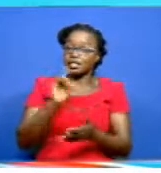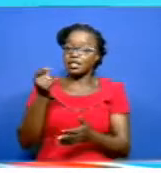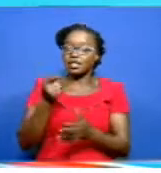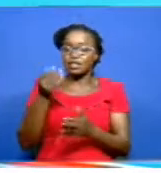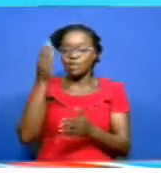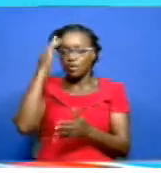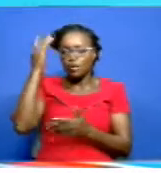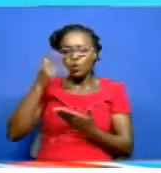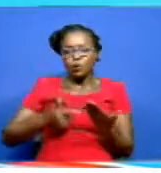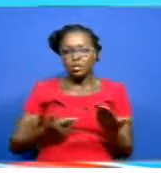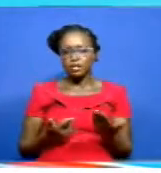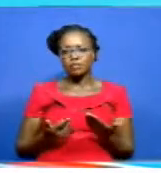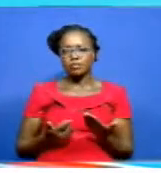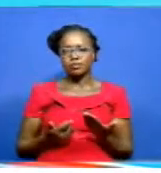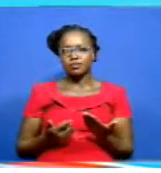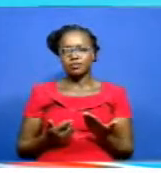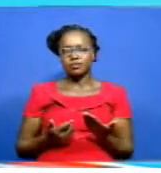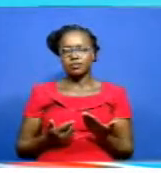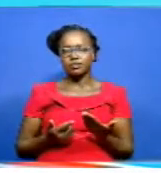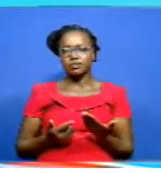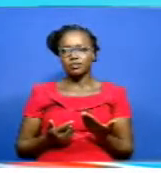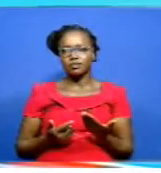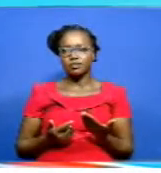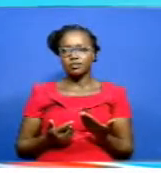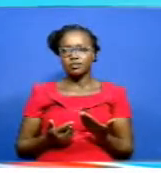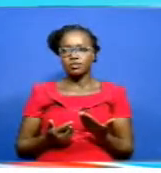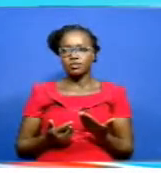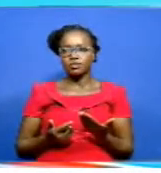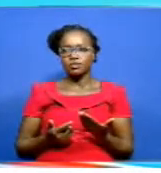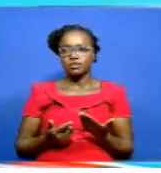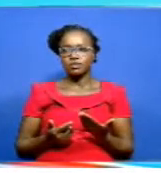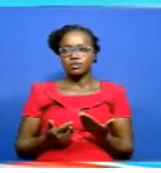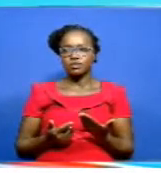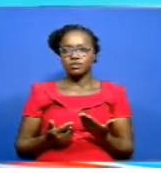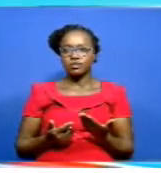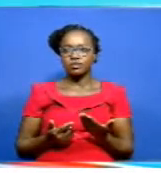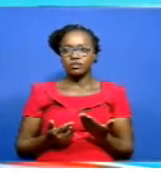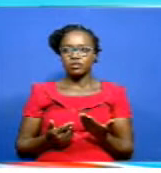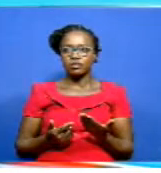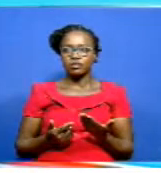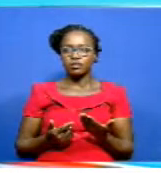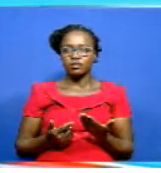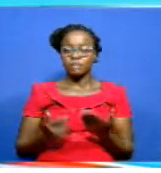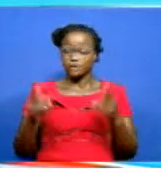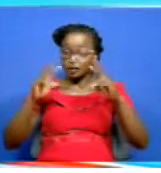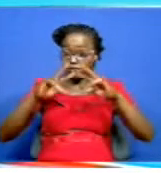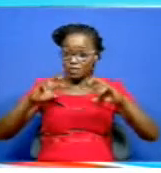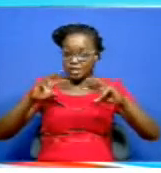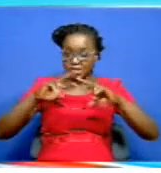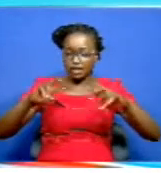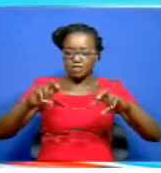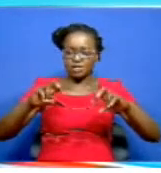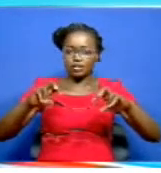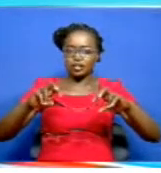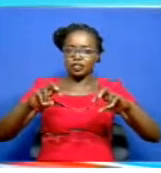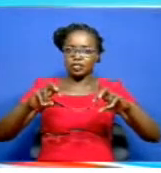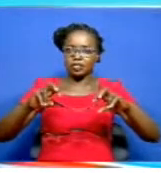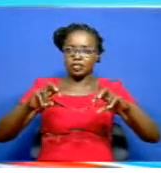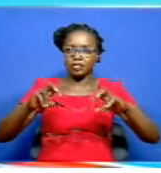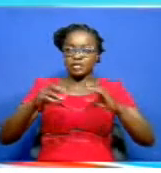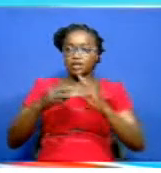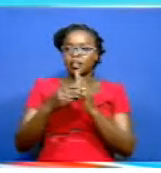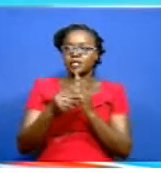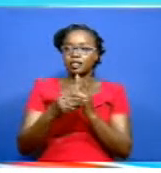the Oxford AstraZeneca vaccine? Of course, the research code name being